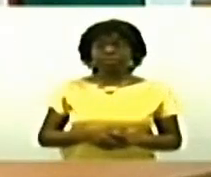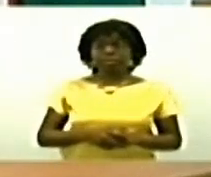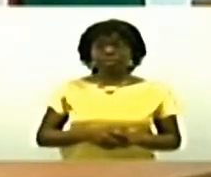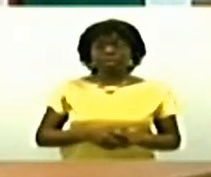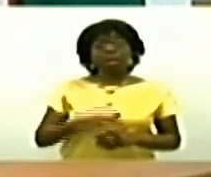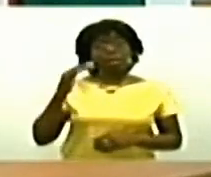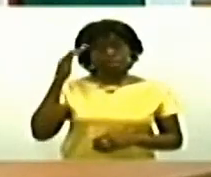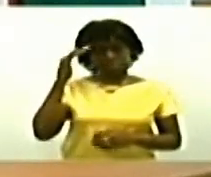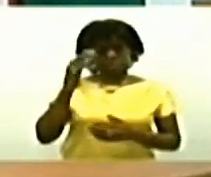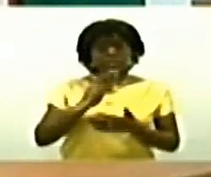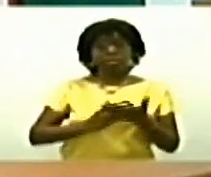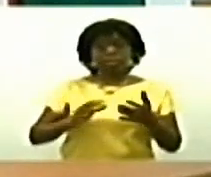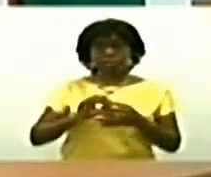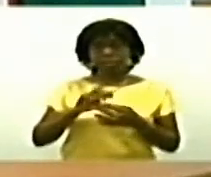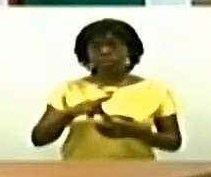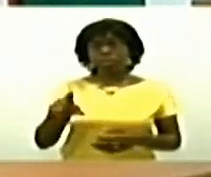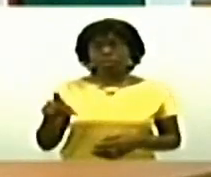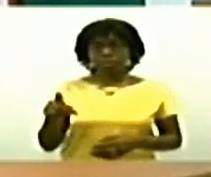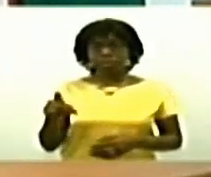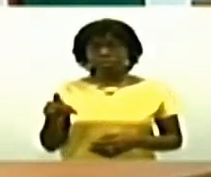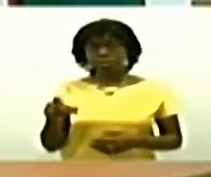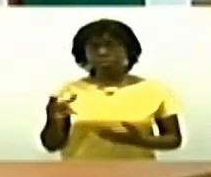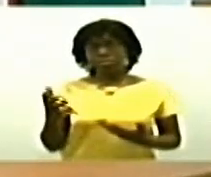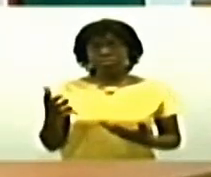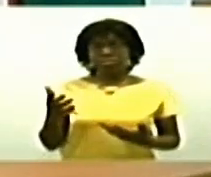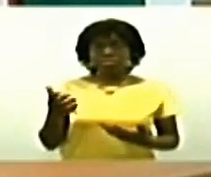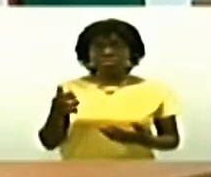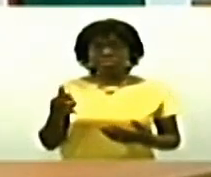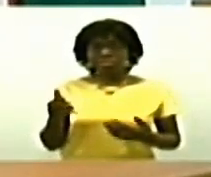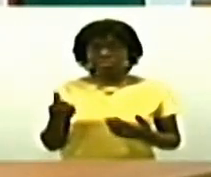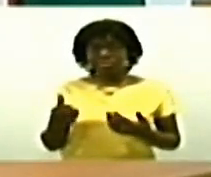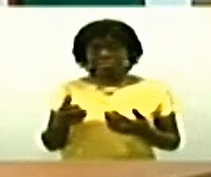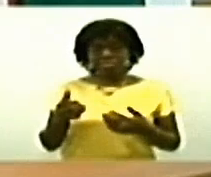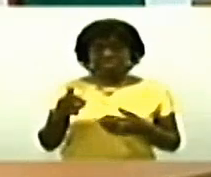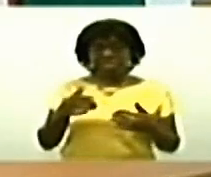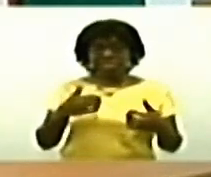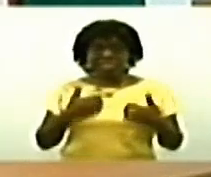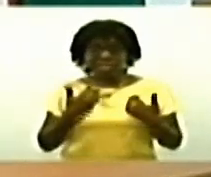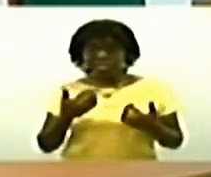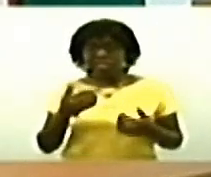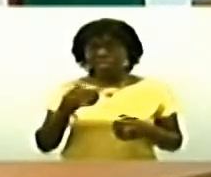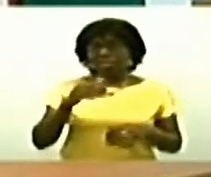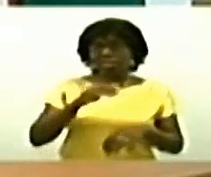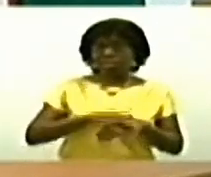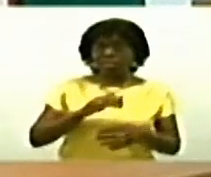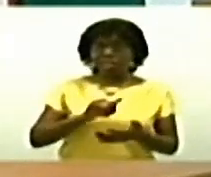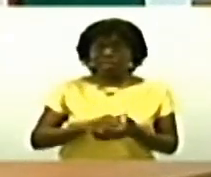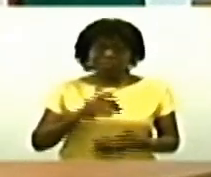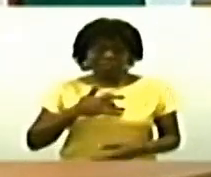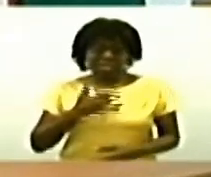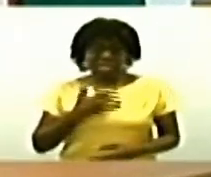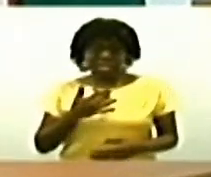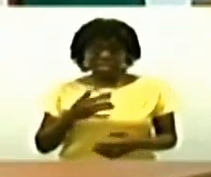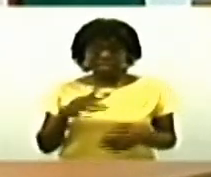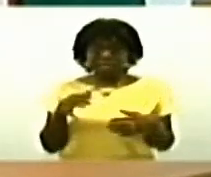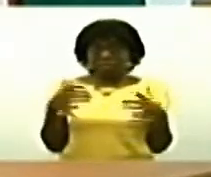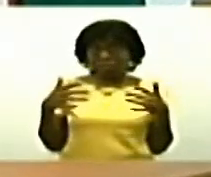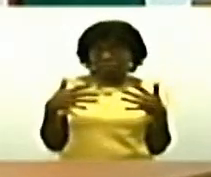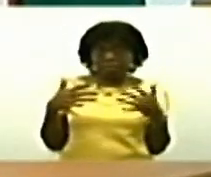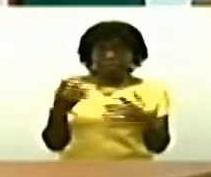I know some of you, as novices on this journey, may feel a bit